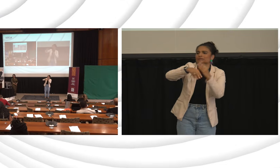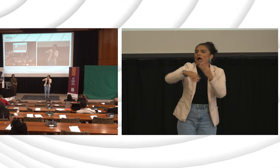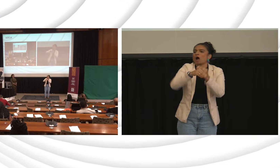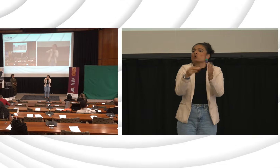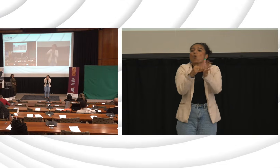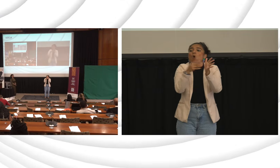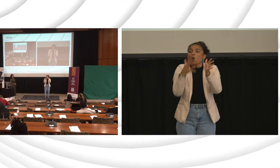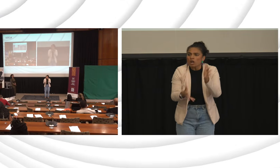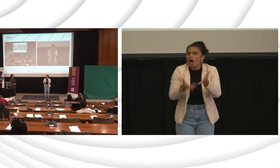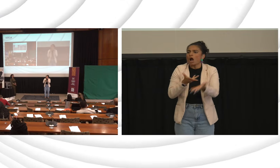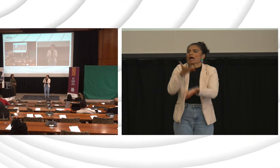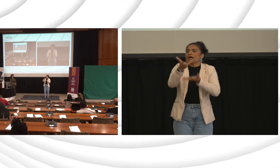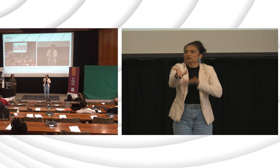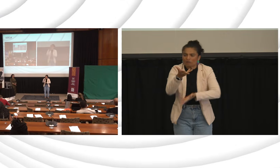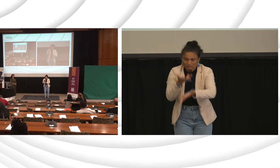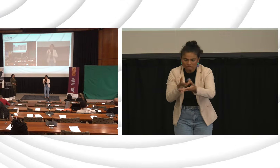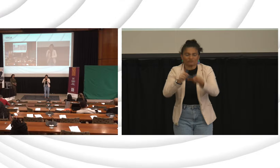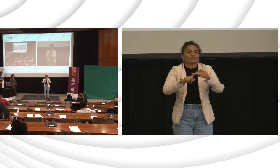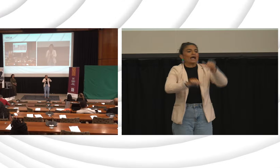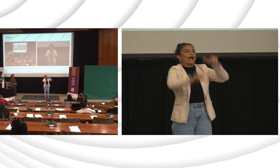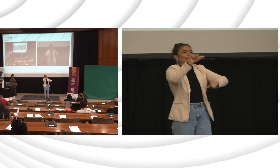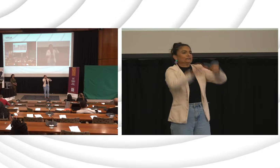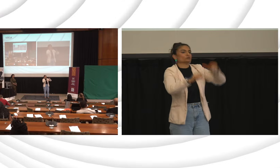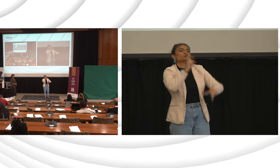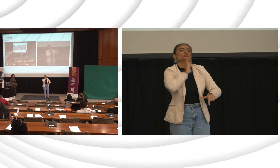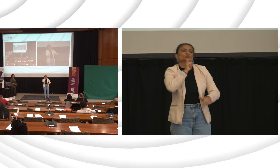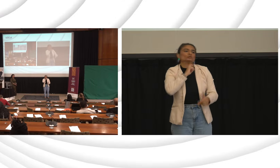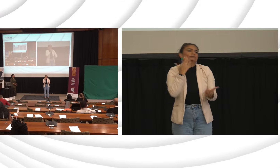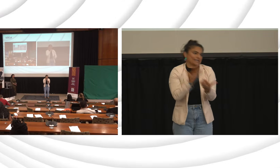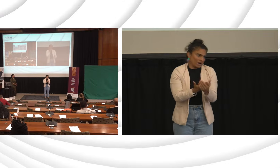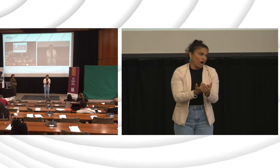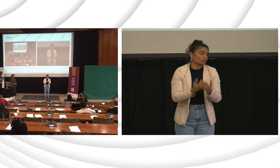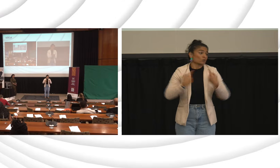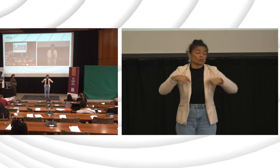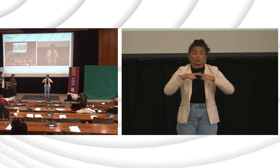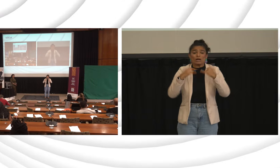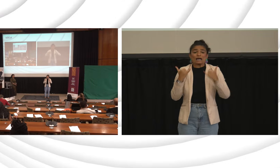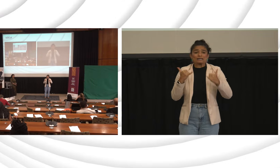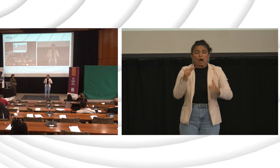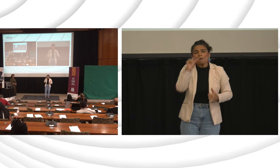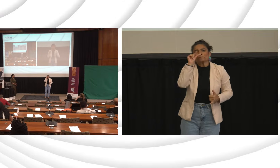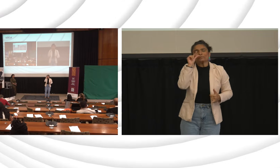access. At a later stage, we will add then learner access and interactive